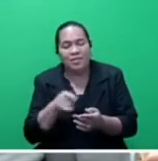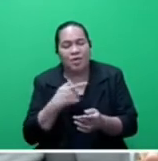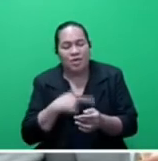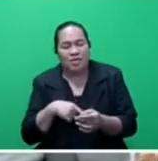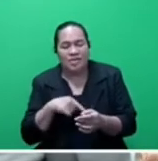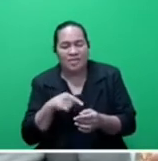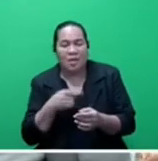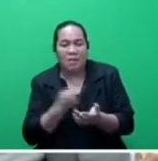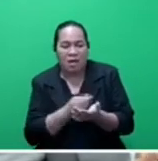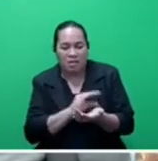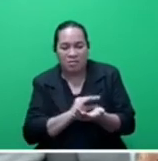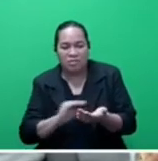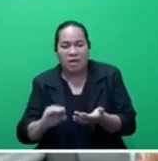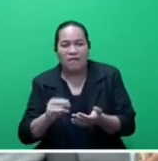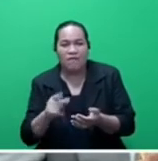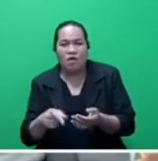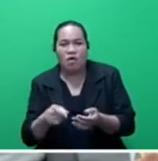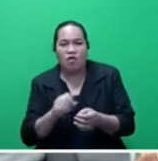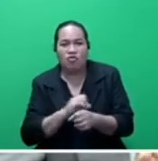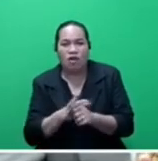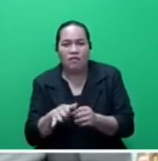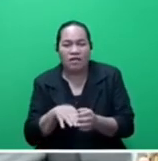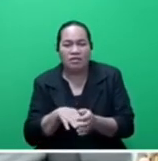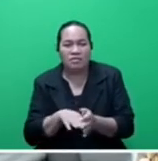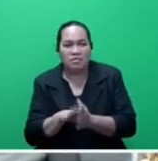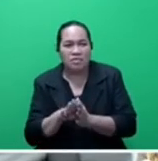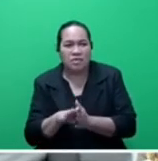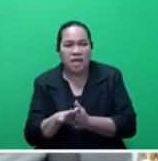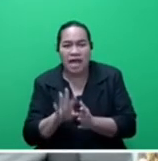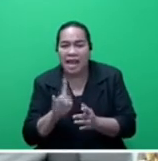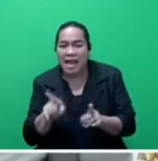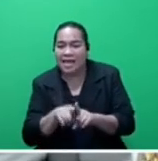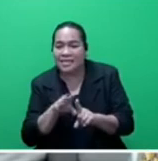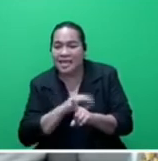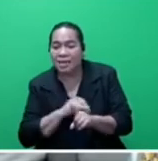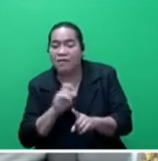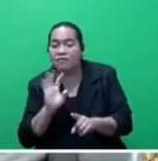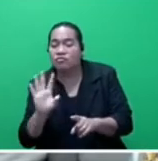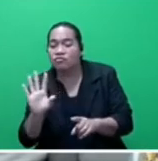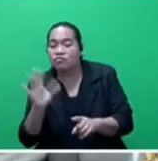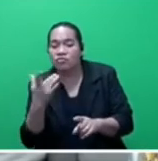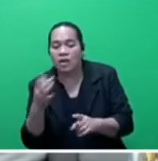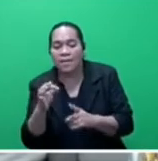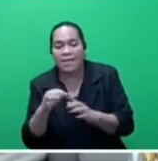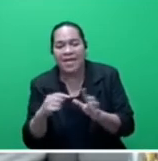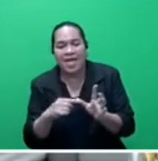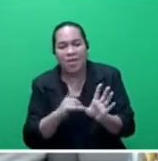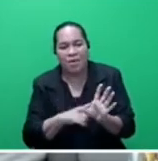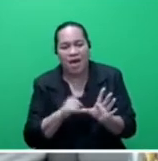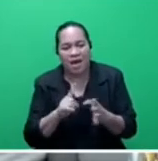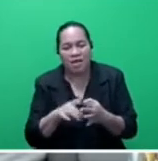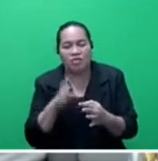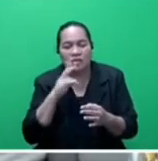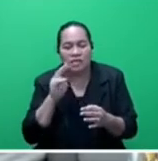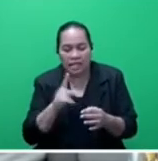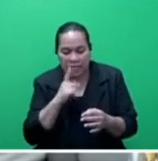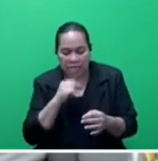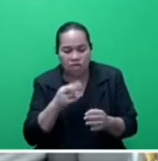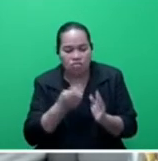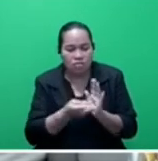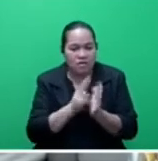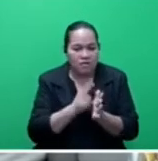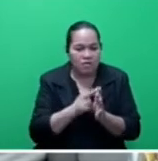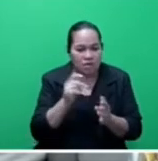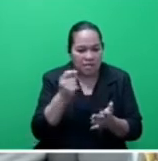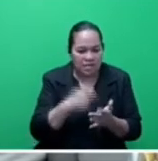recovery, where someone paying PAYE could take in his losses from other business to reduce his tax. I think